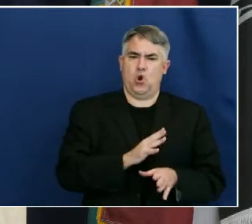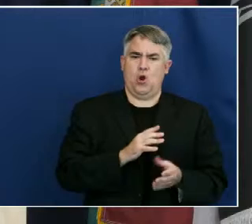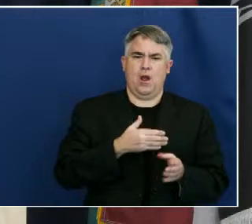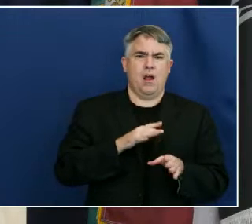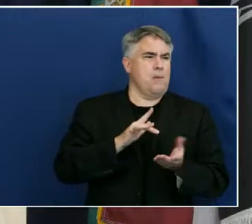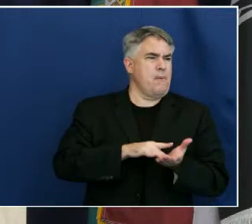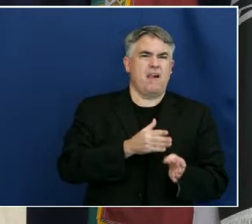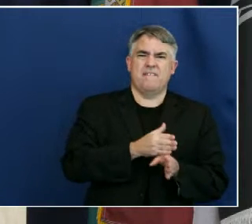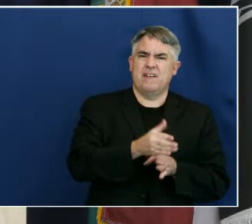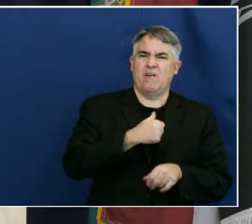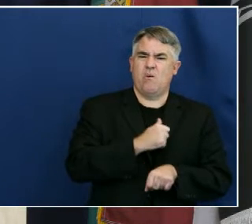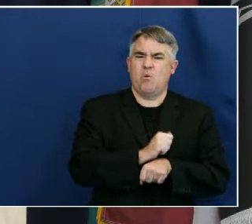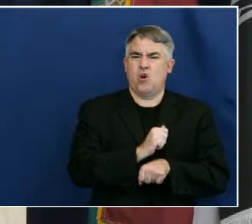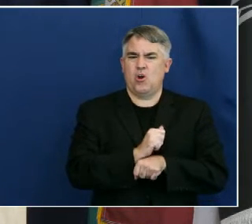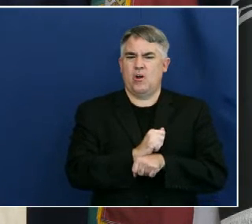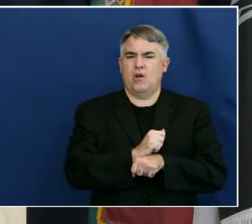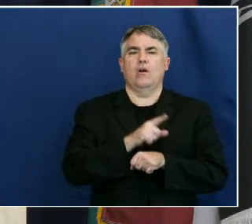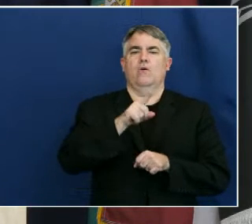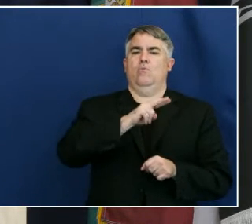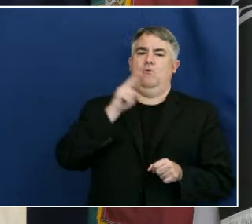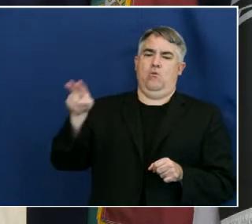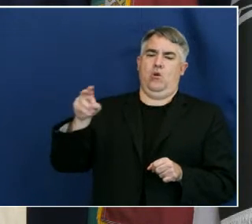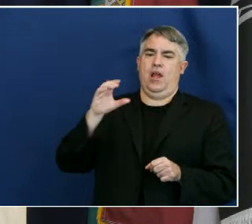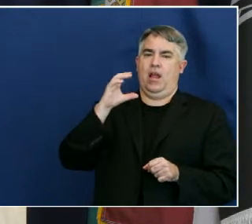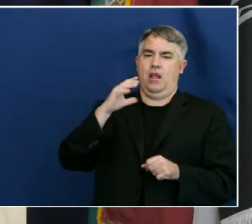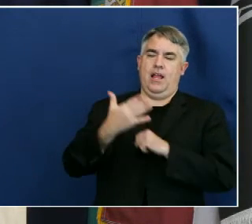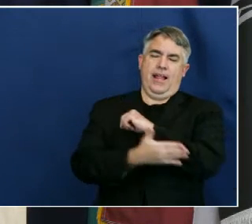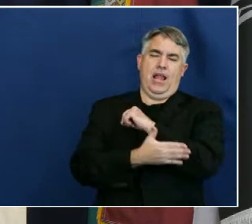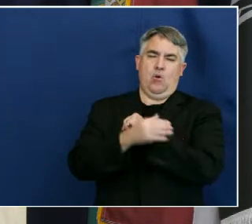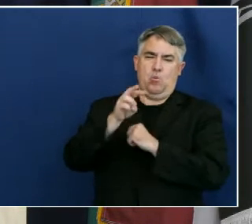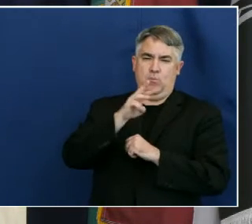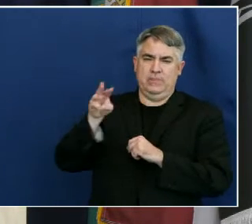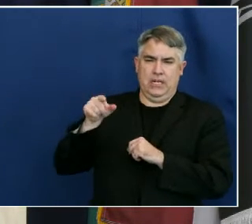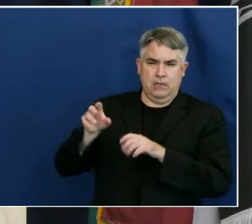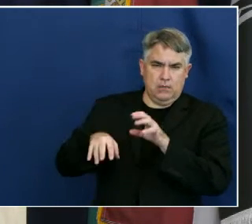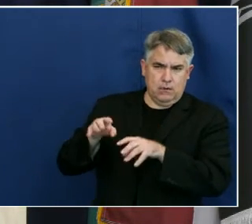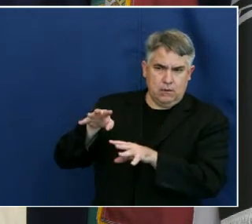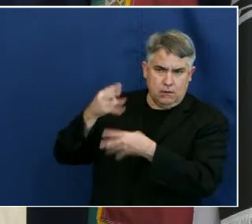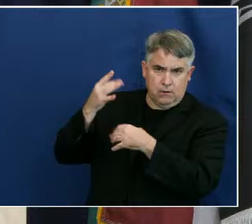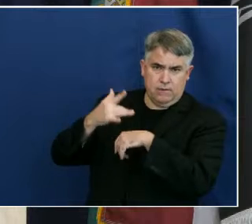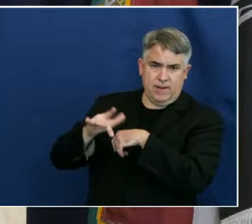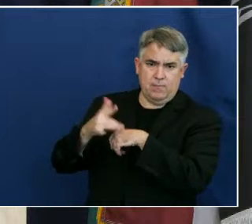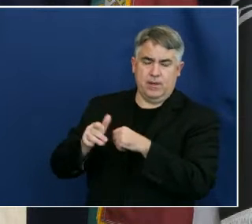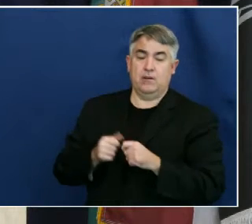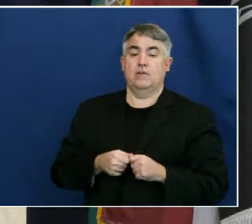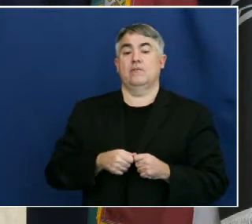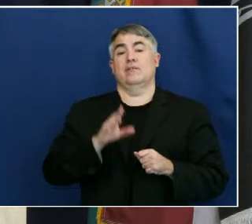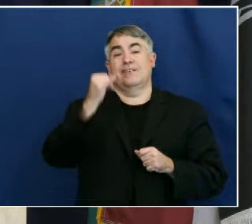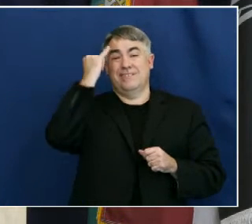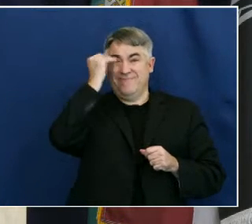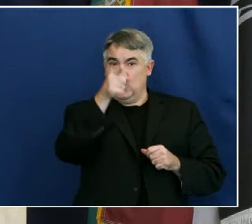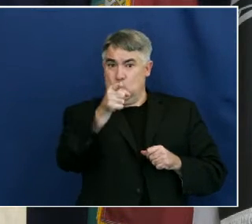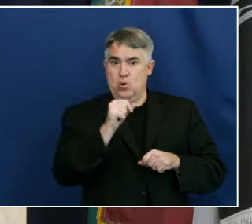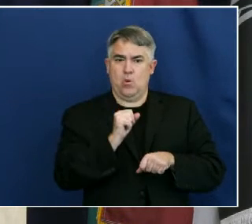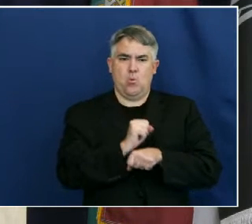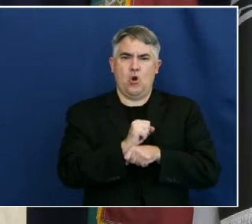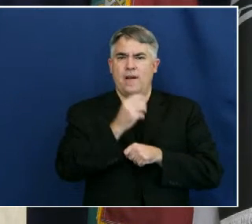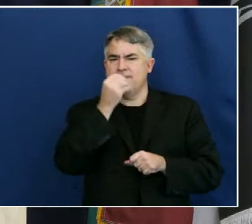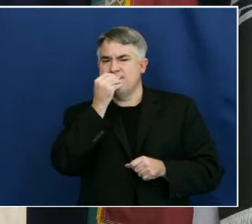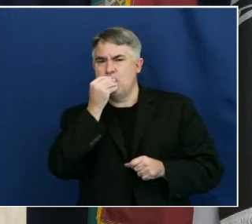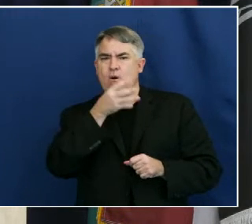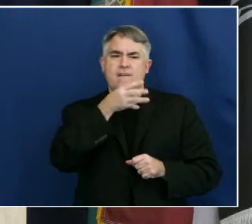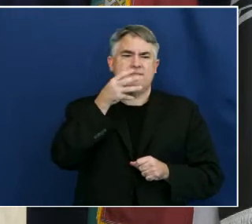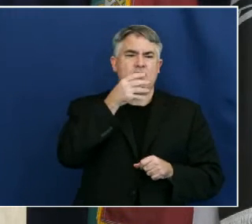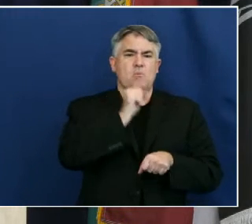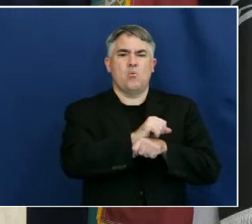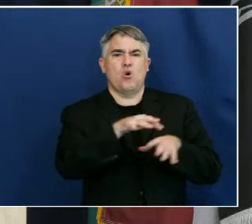website and work to get appointments that are there. And then our food and agriculture sector, which is nearly 400,000 workers across